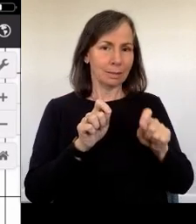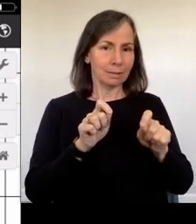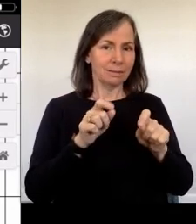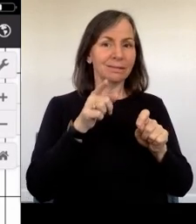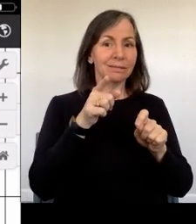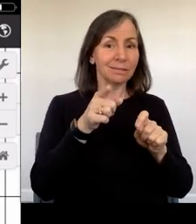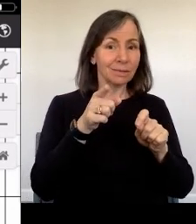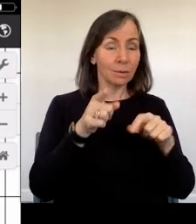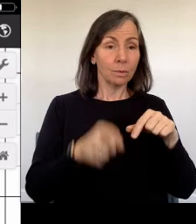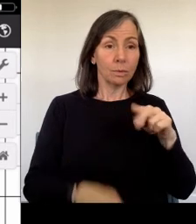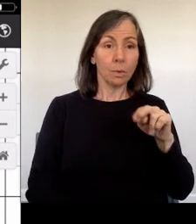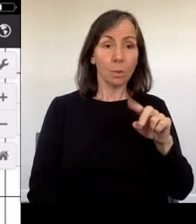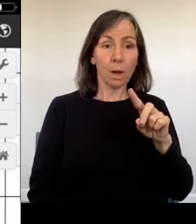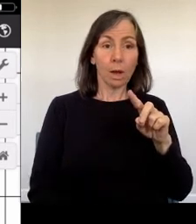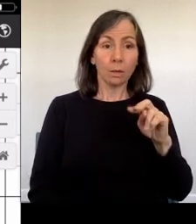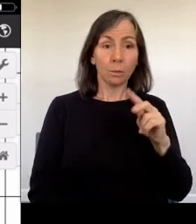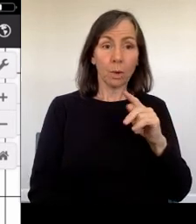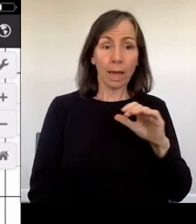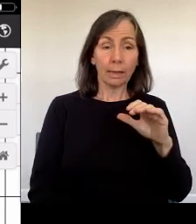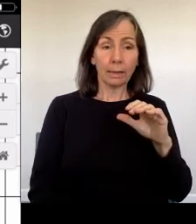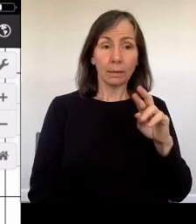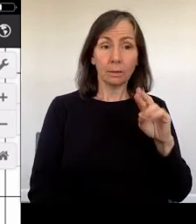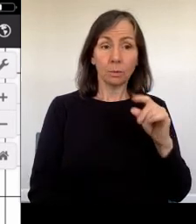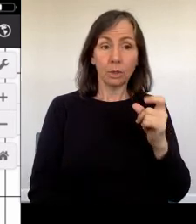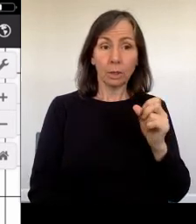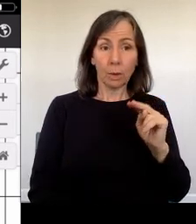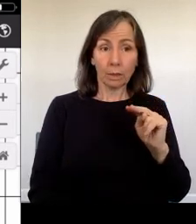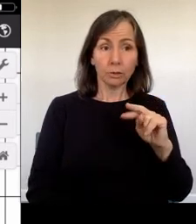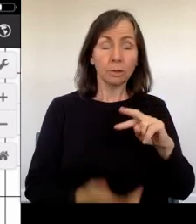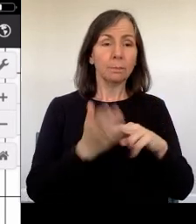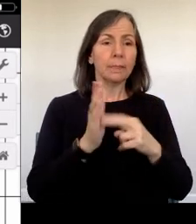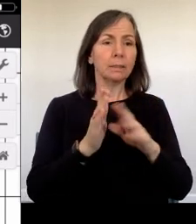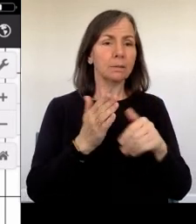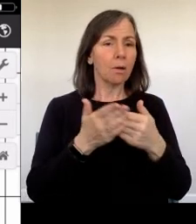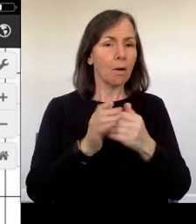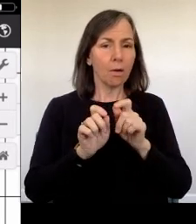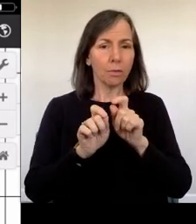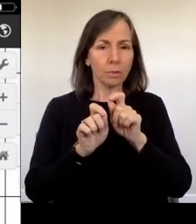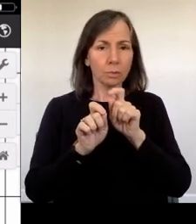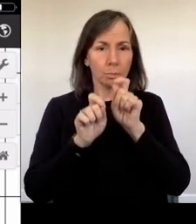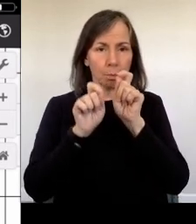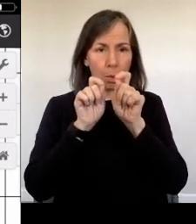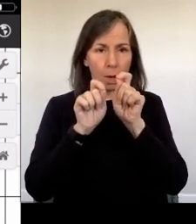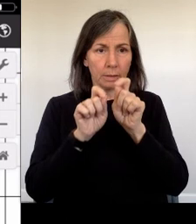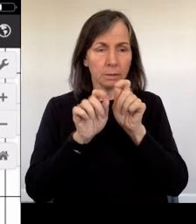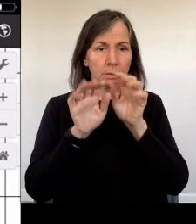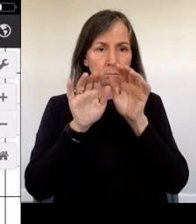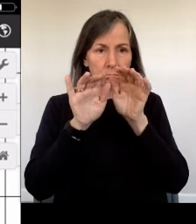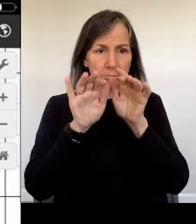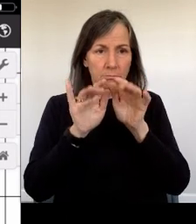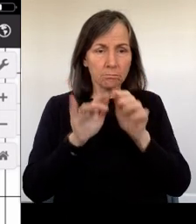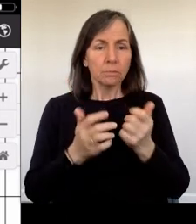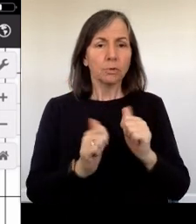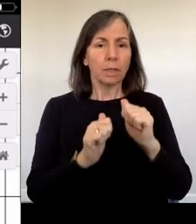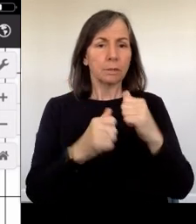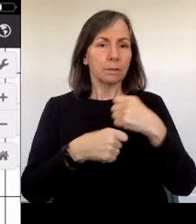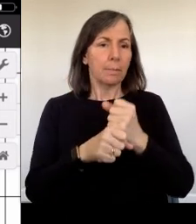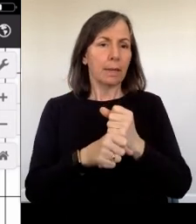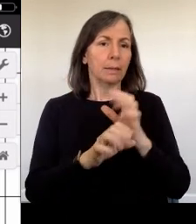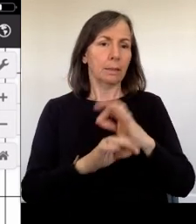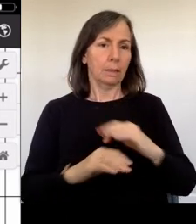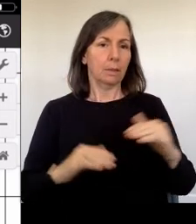regression basically takes all the points you've inputted and tries to make an equation that